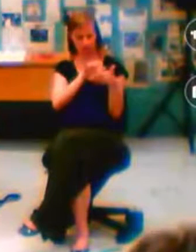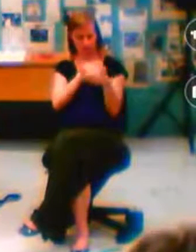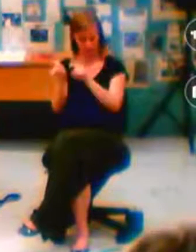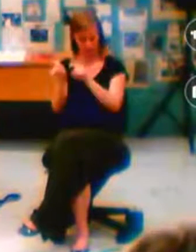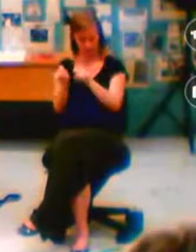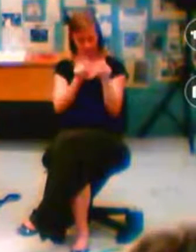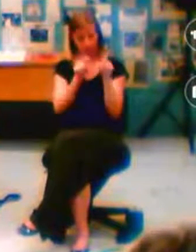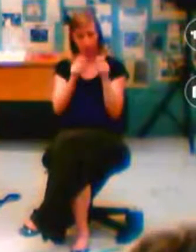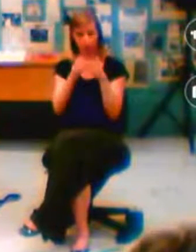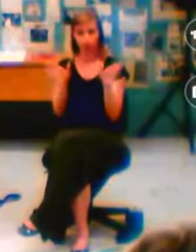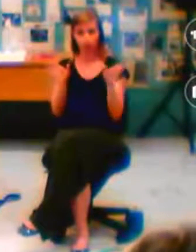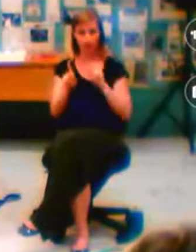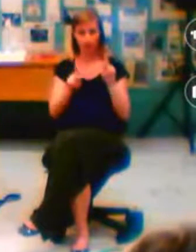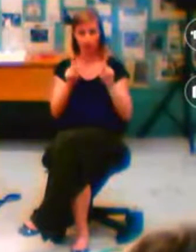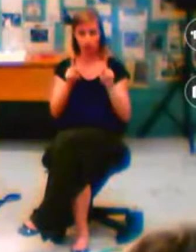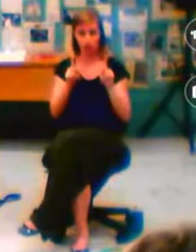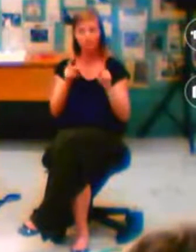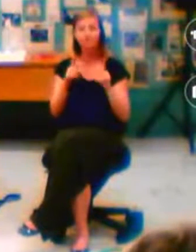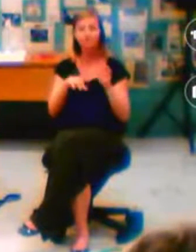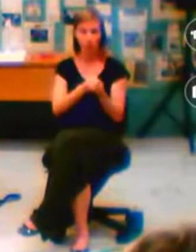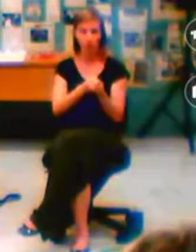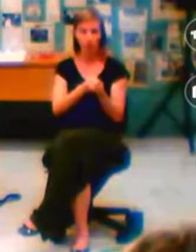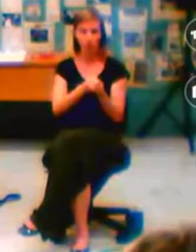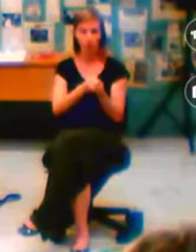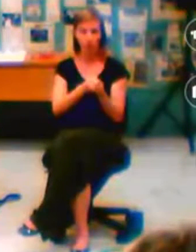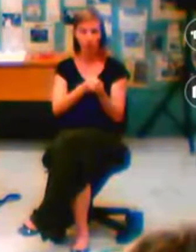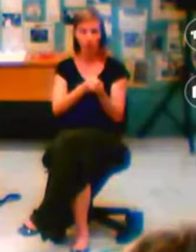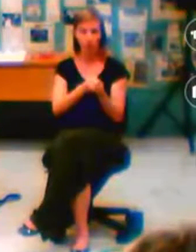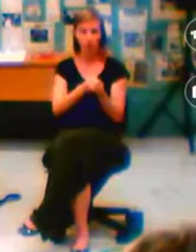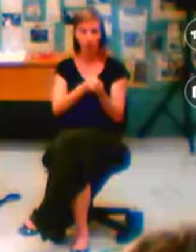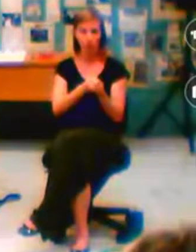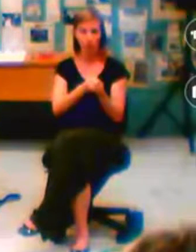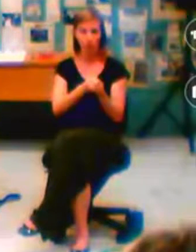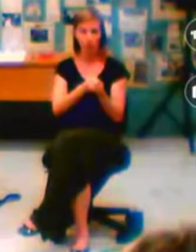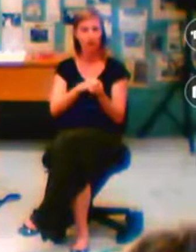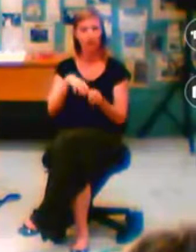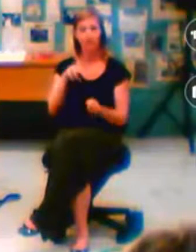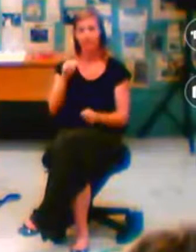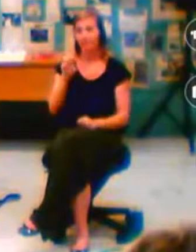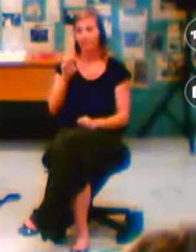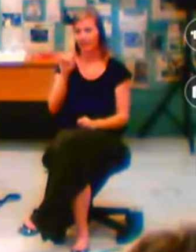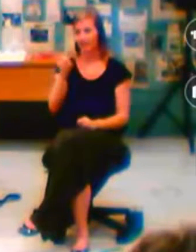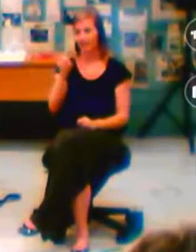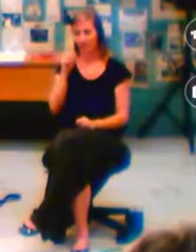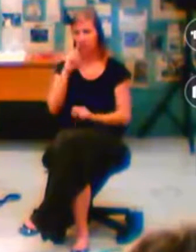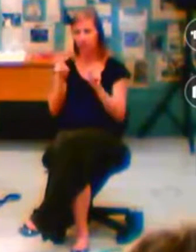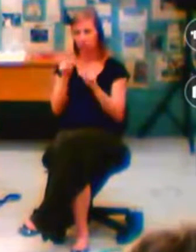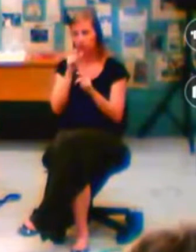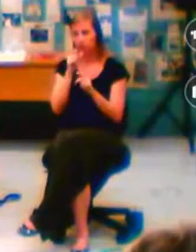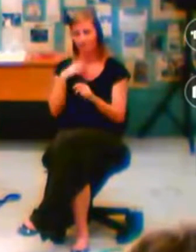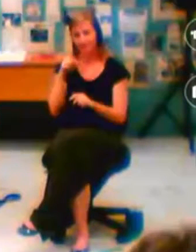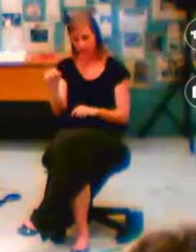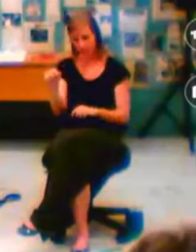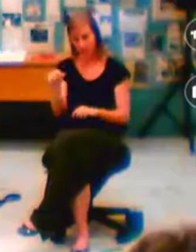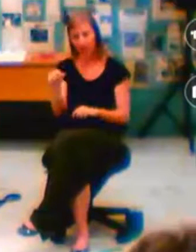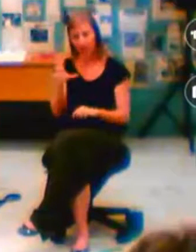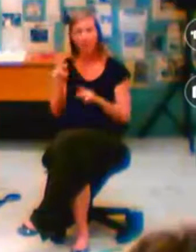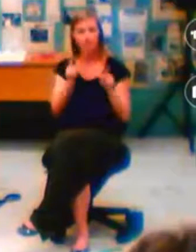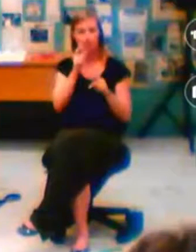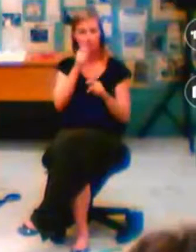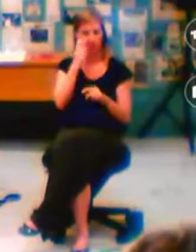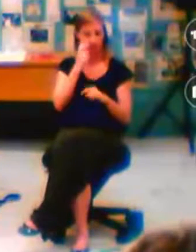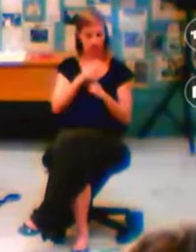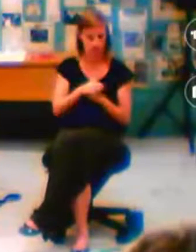system does not provide protections for people. And I actually would agree, the Medical Society did polling of the